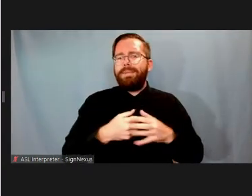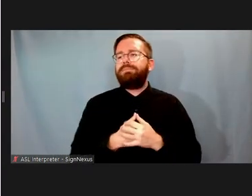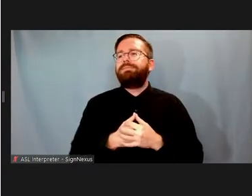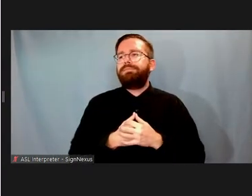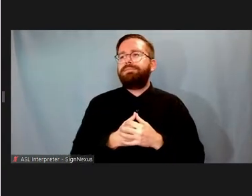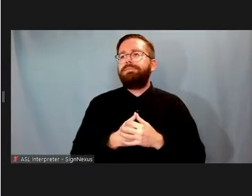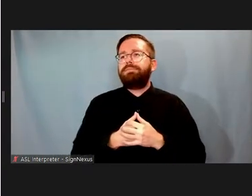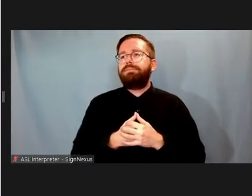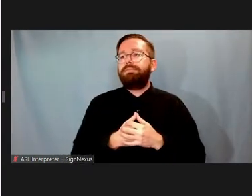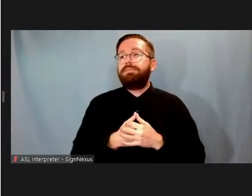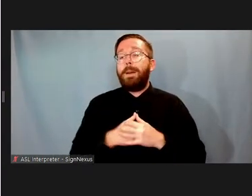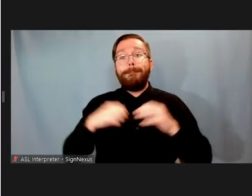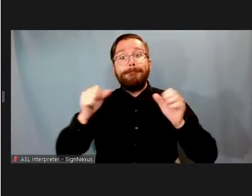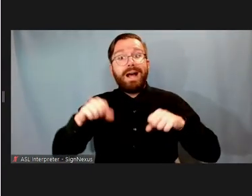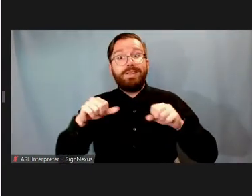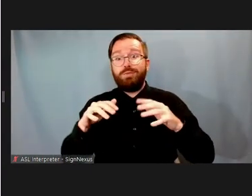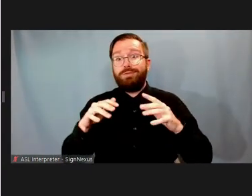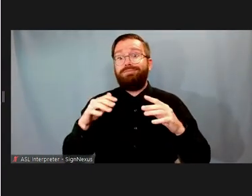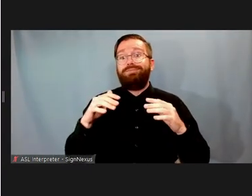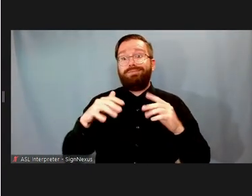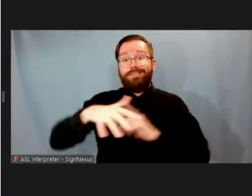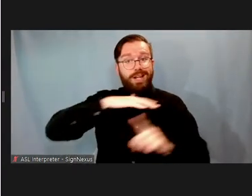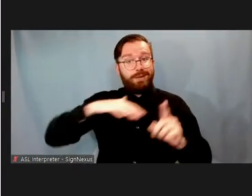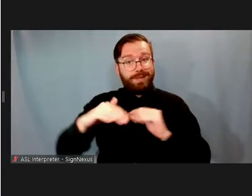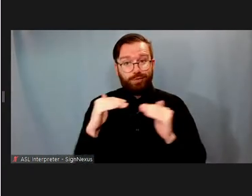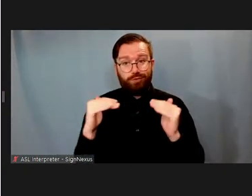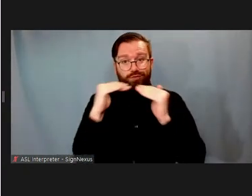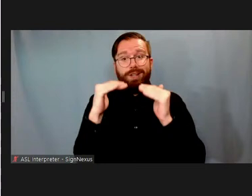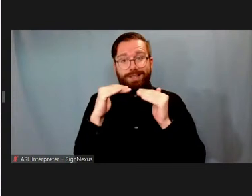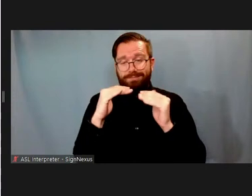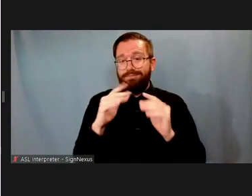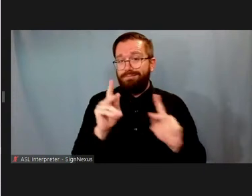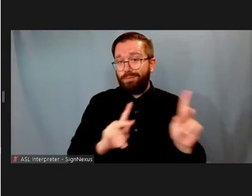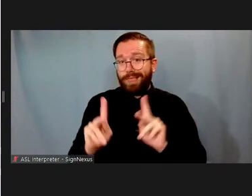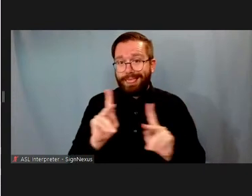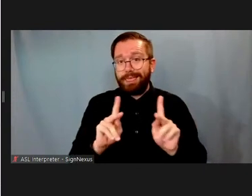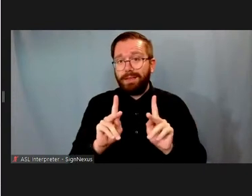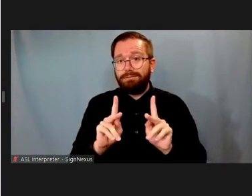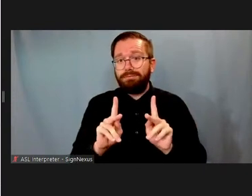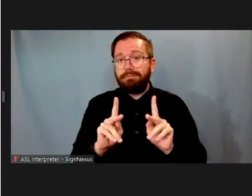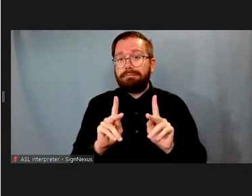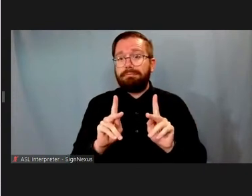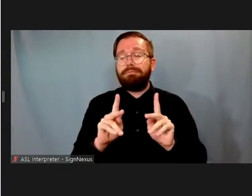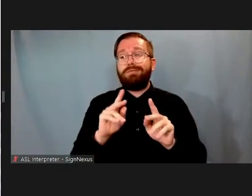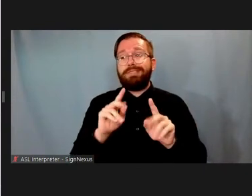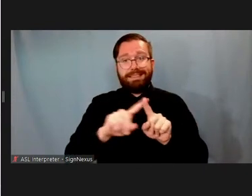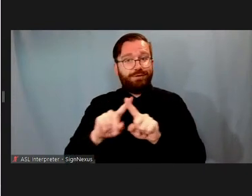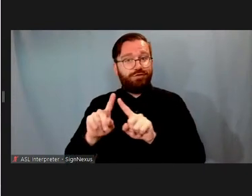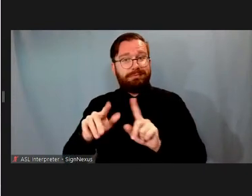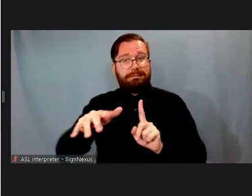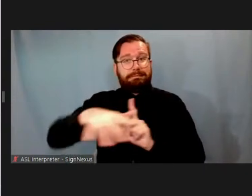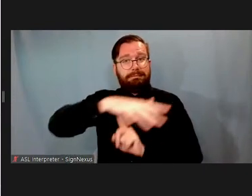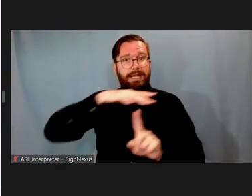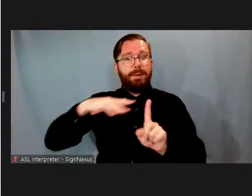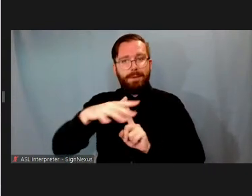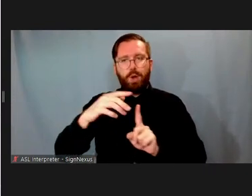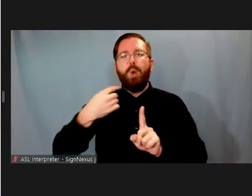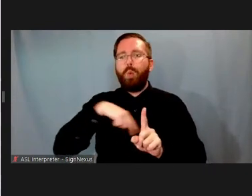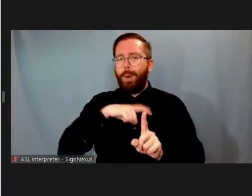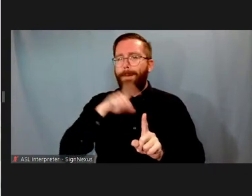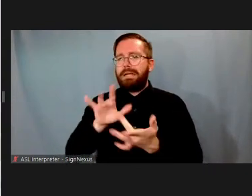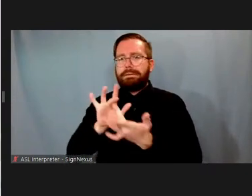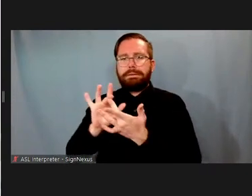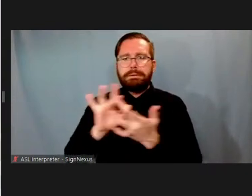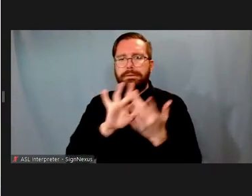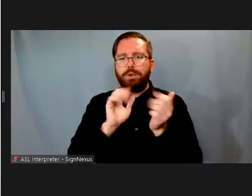justice populations federal highway administration and the project sponsors incorporated enhanced public outreach and coordination with federal and